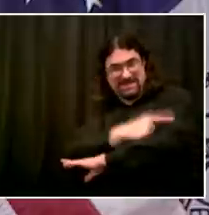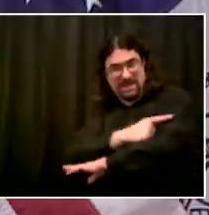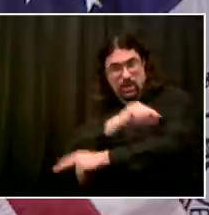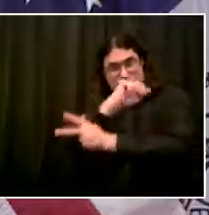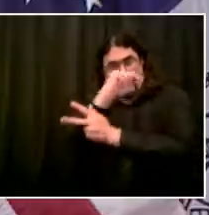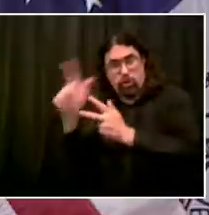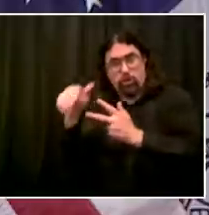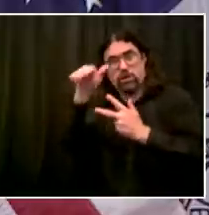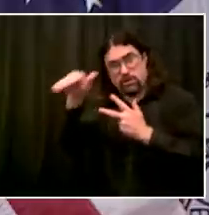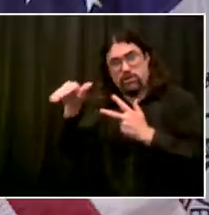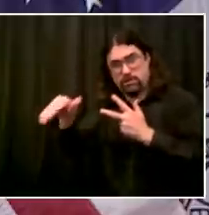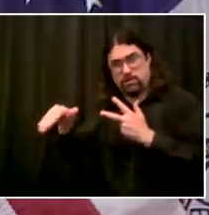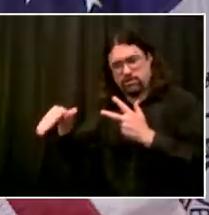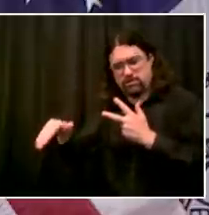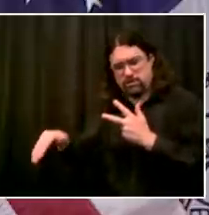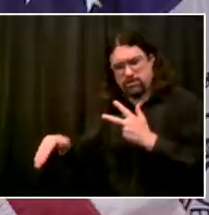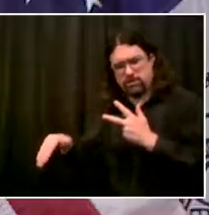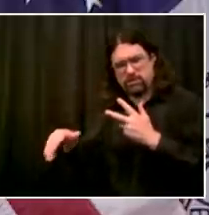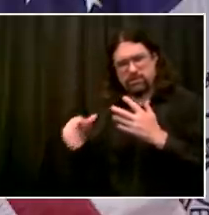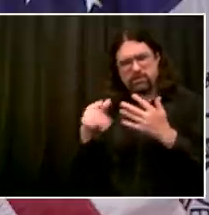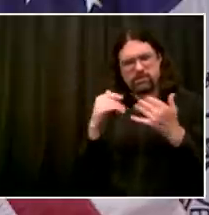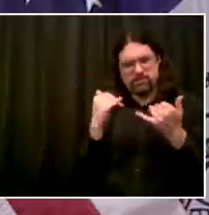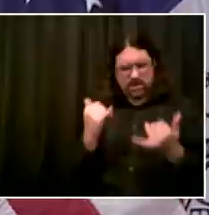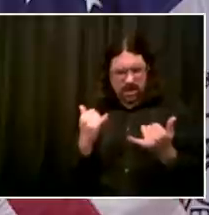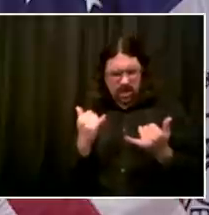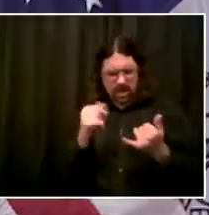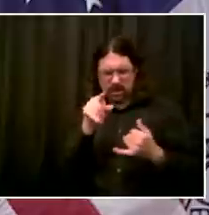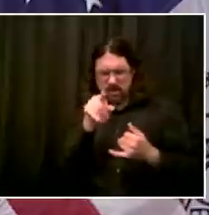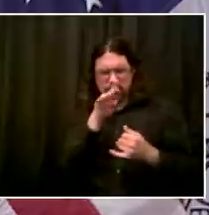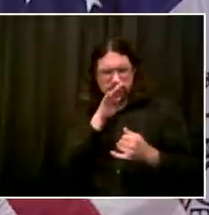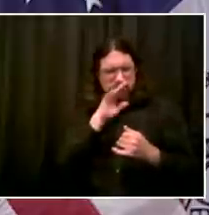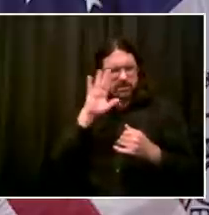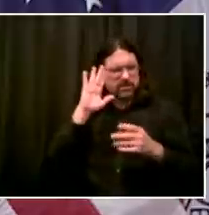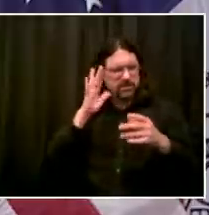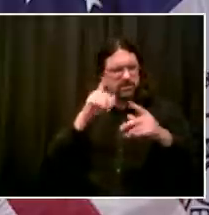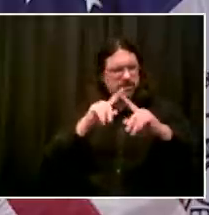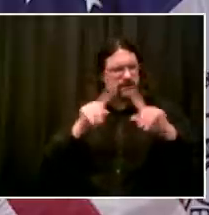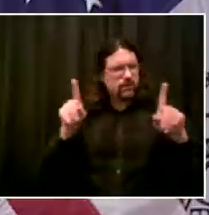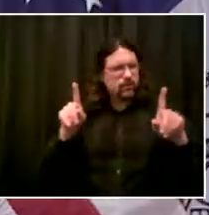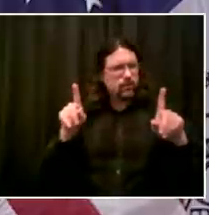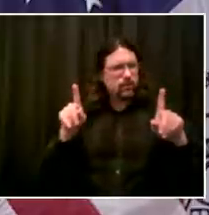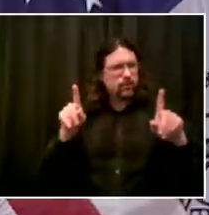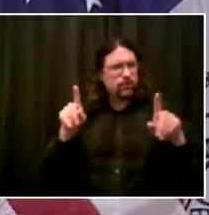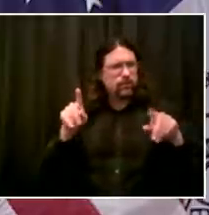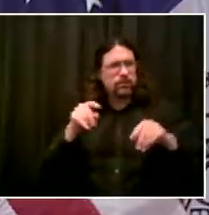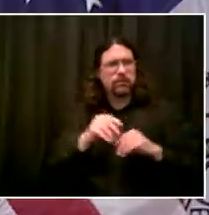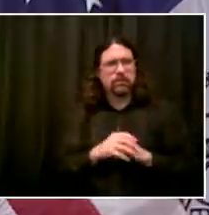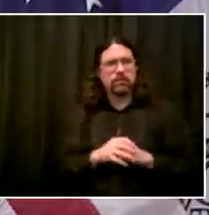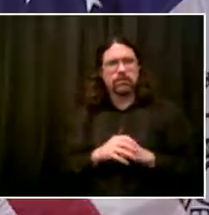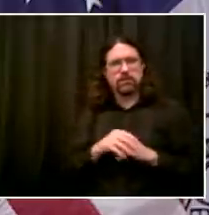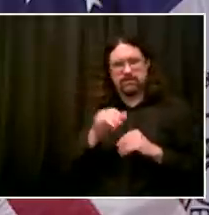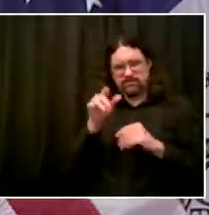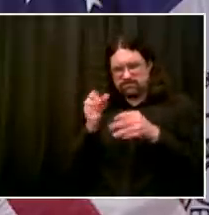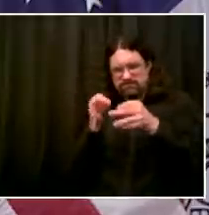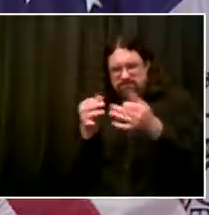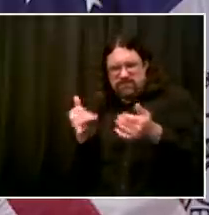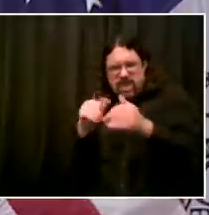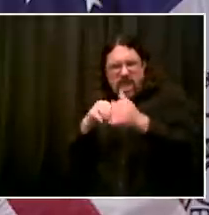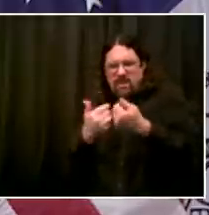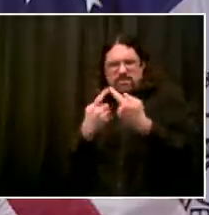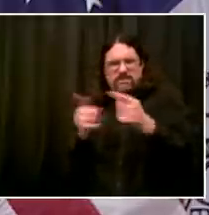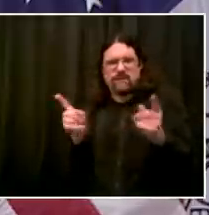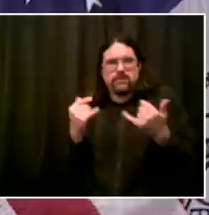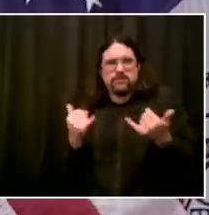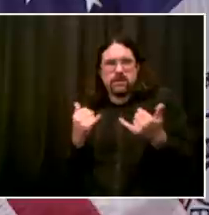Island, unquestionably. I think I love Coney Island for so many reasons. I love